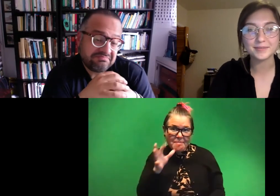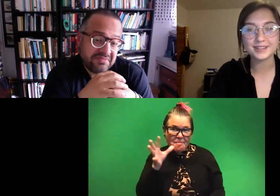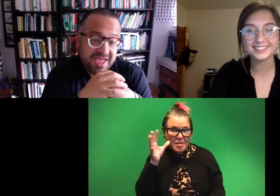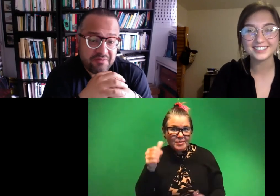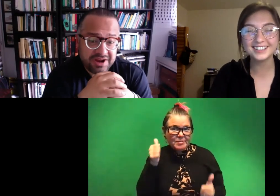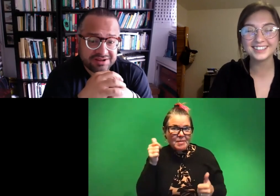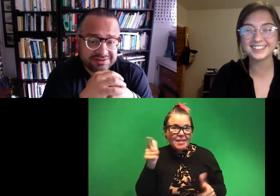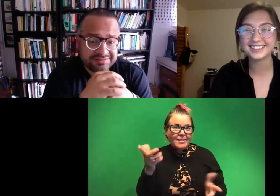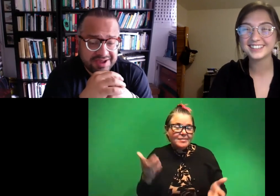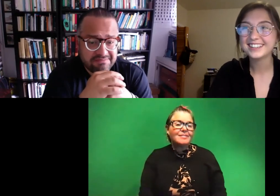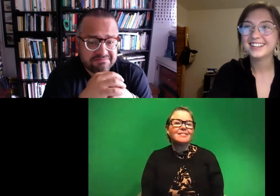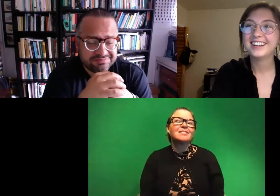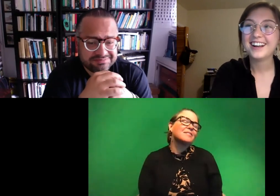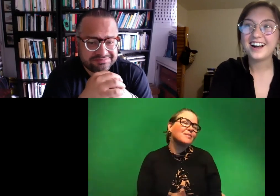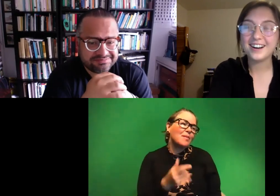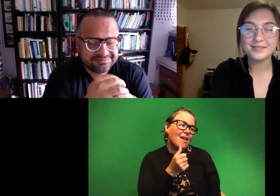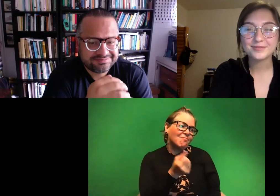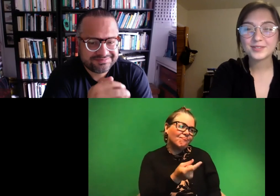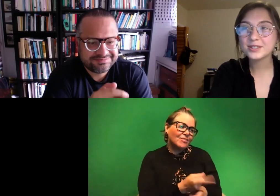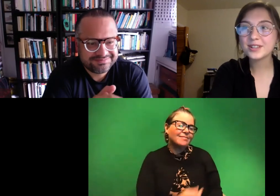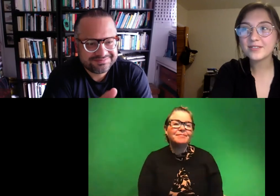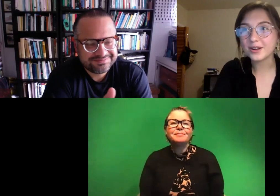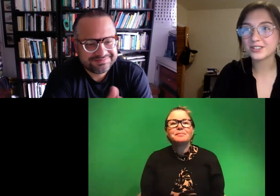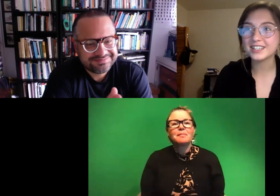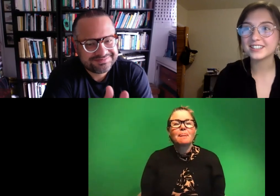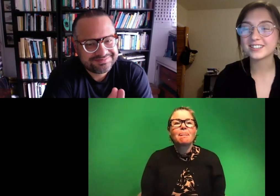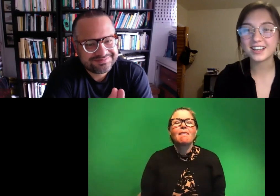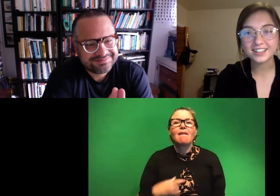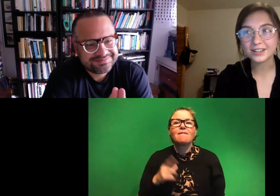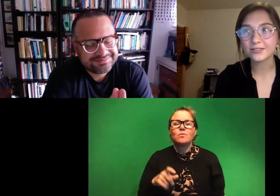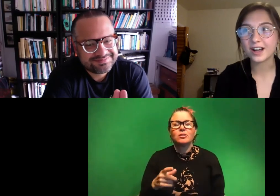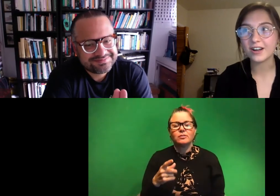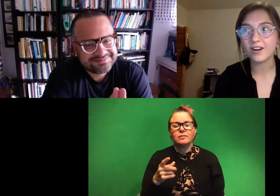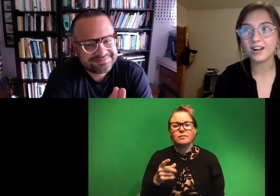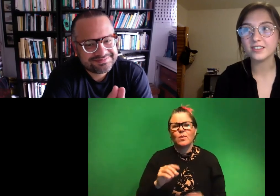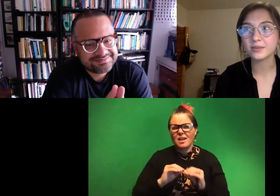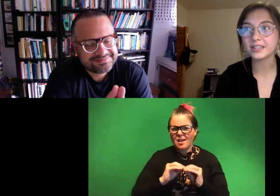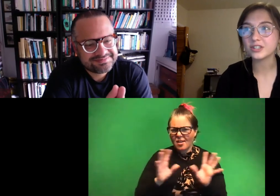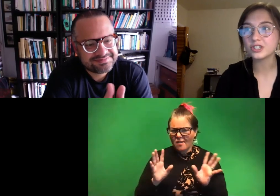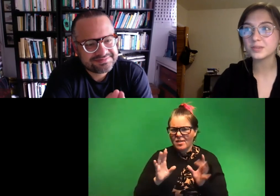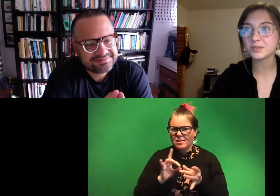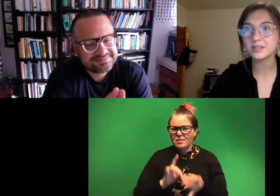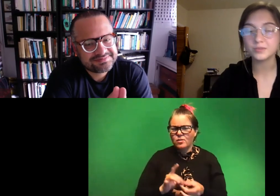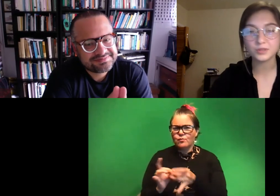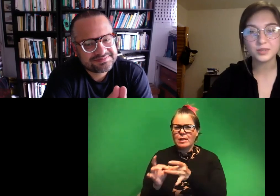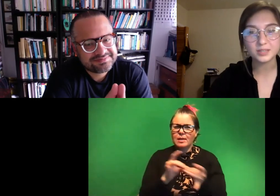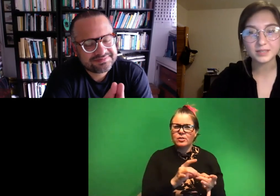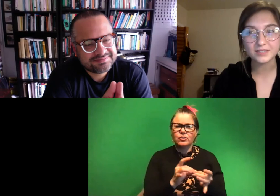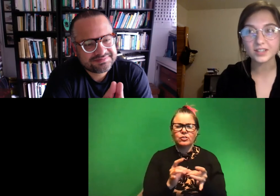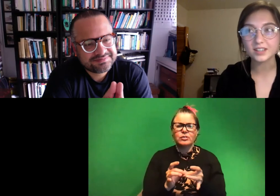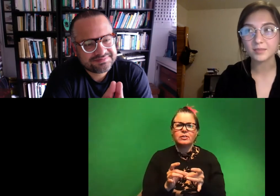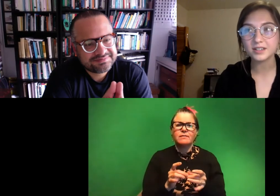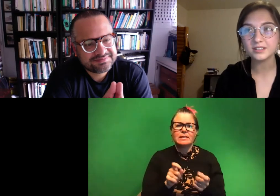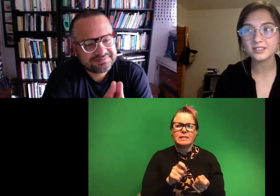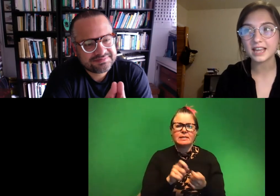pet dung beetle. Yeah, why not? Yeah. We did have a question just to kind of clarify on the relationships between